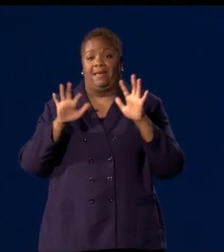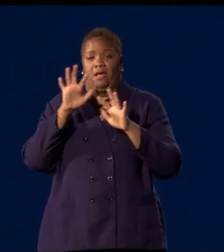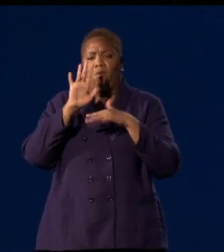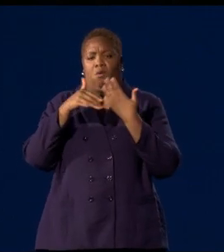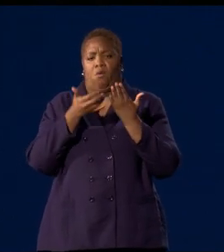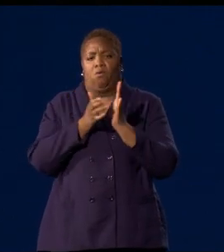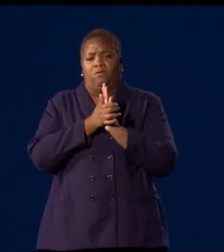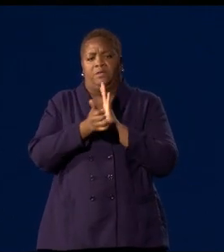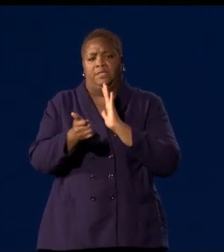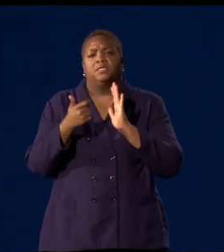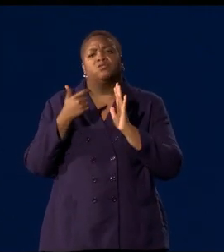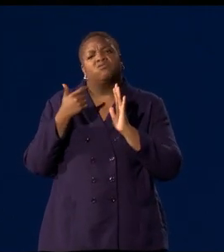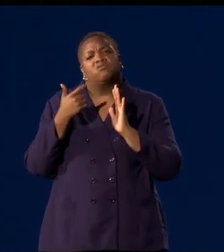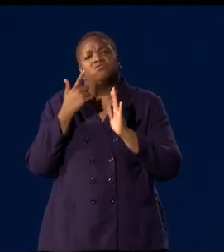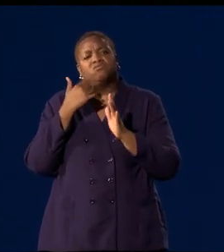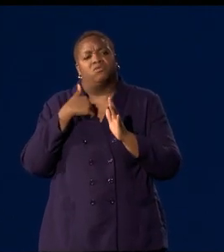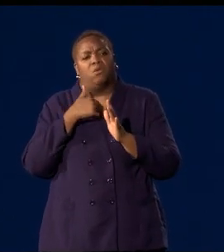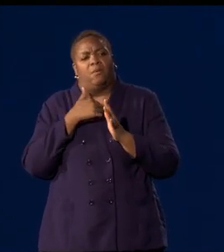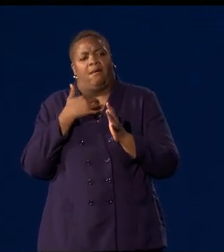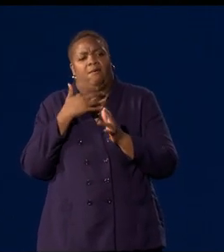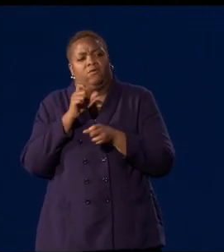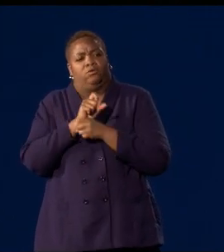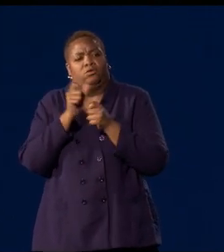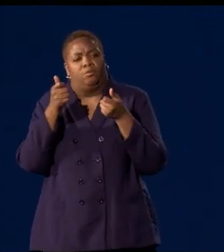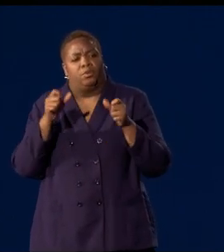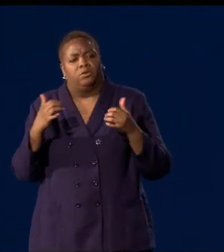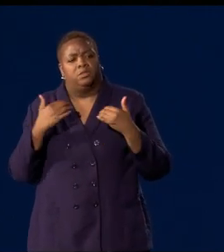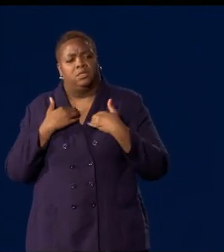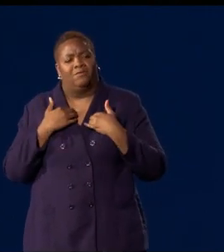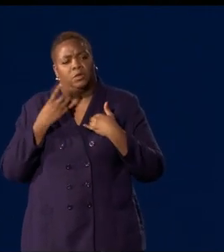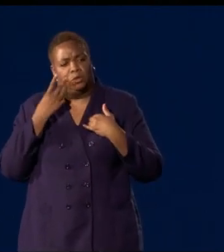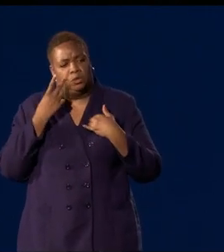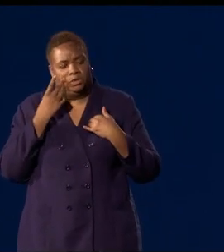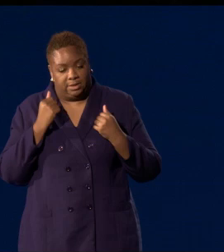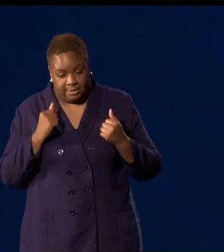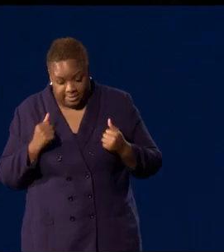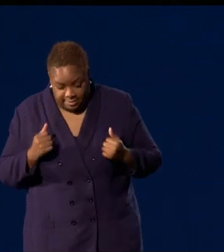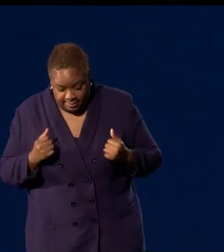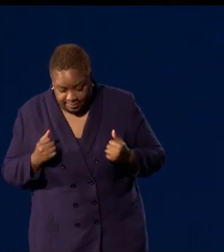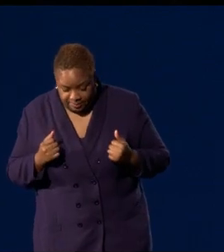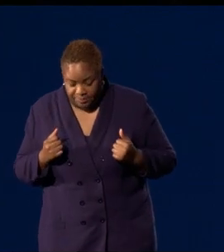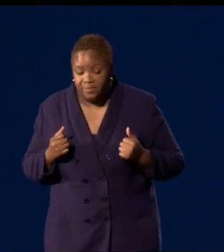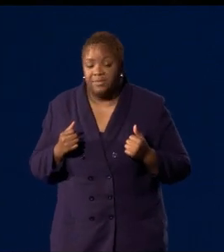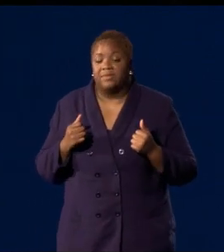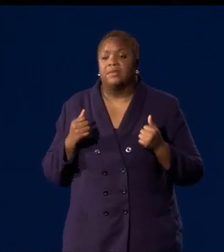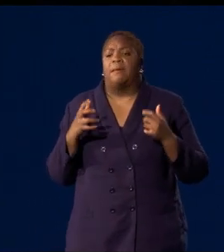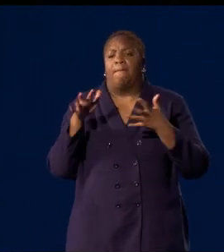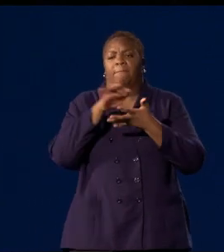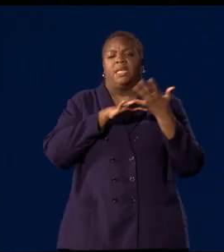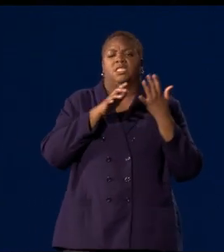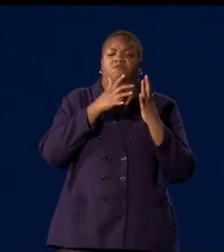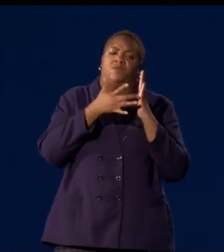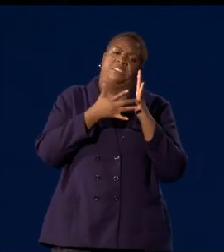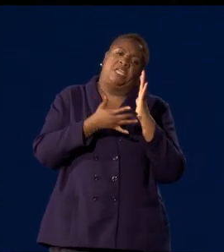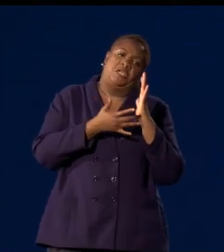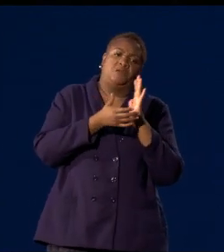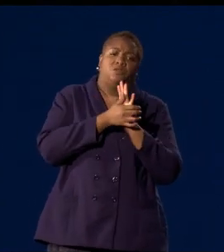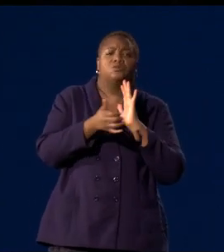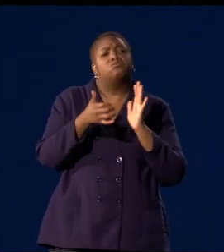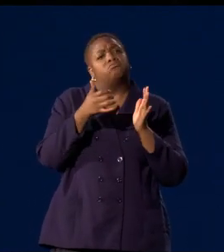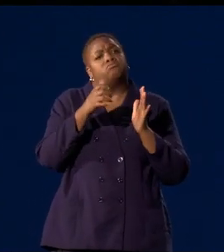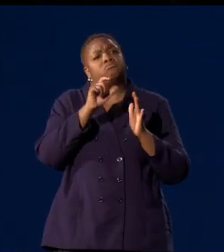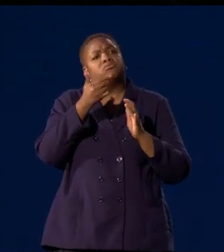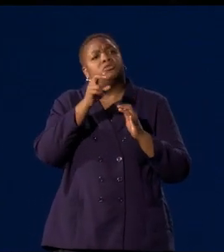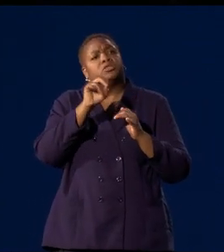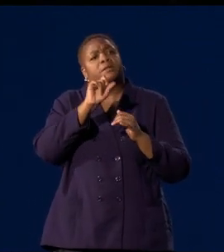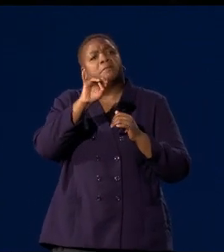in job postings that we have. And you'll find that there's a really healthy mix of some of the more technical skills that GenAI tends to be good at and some